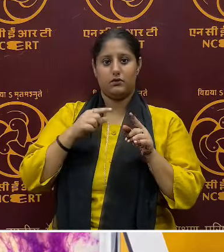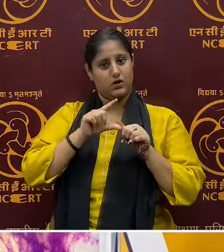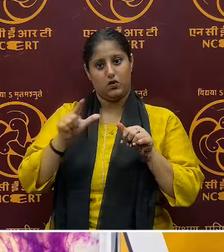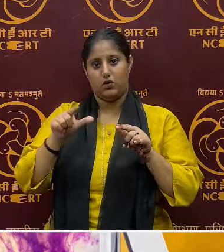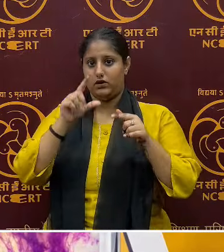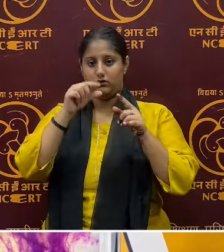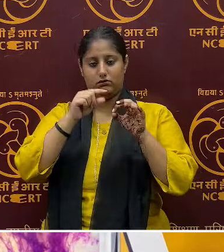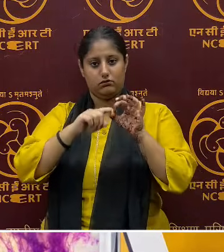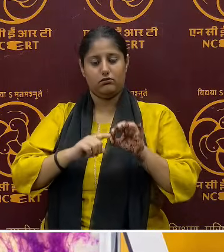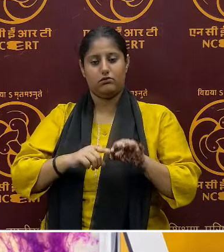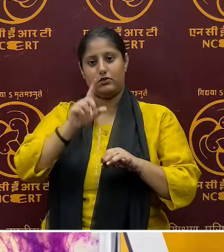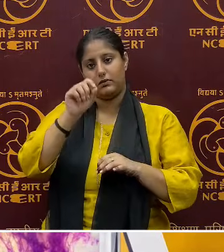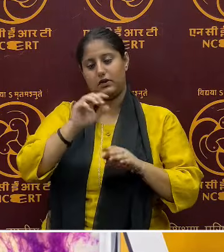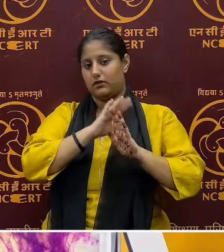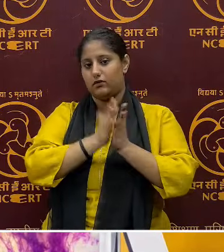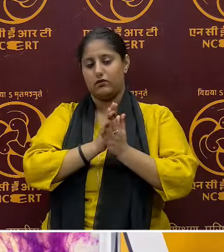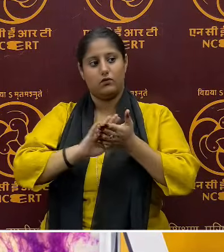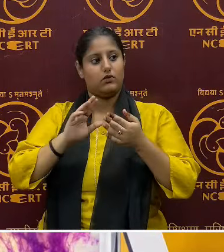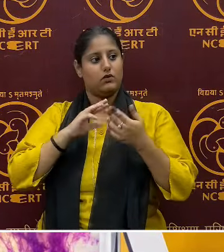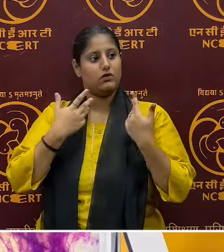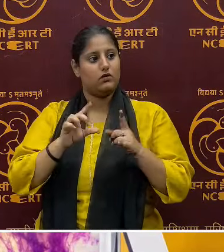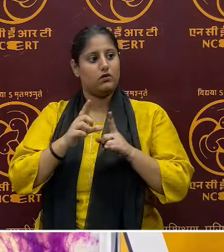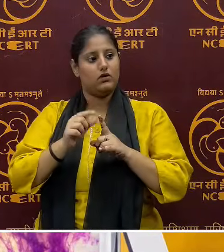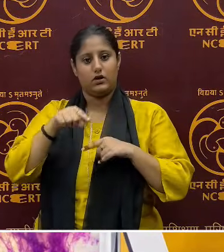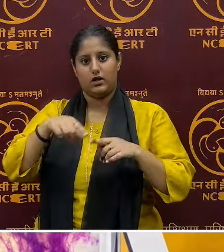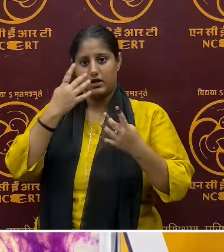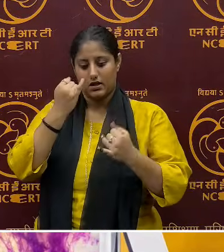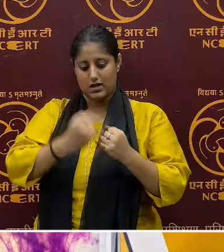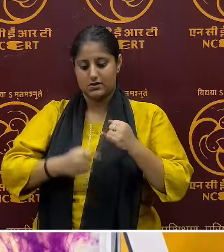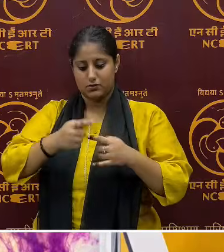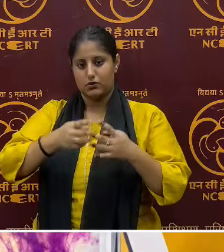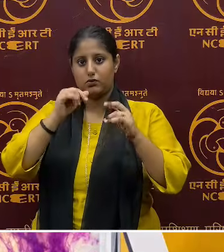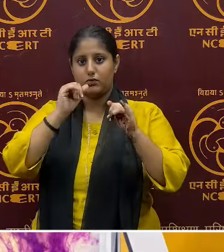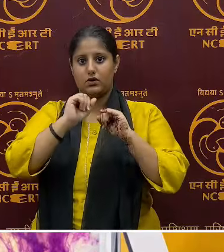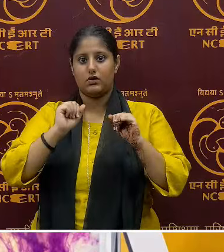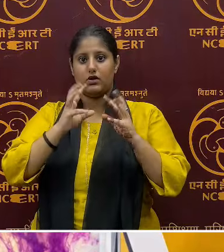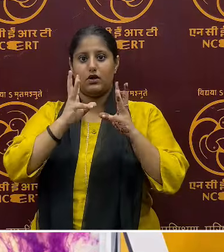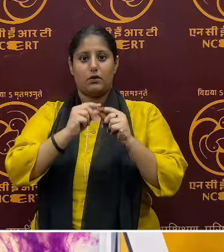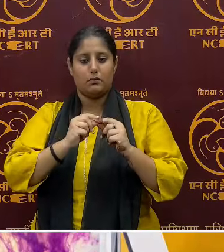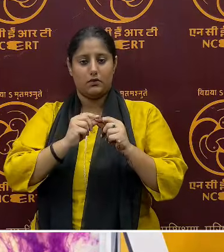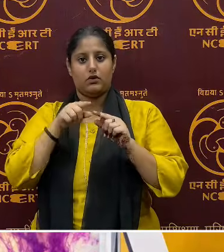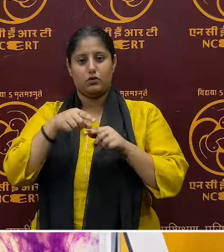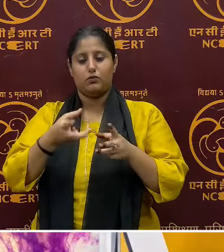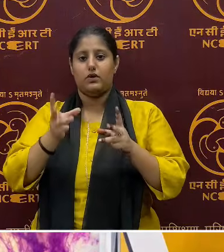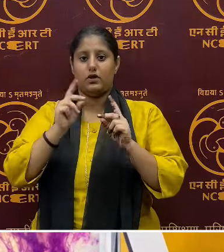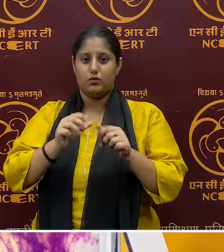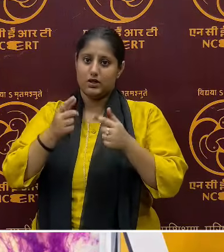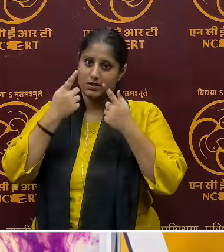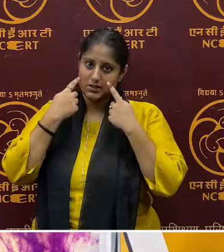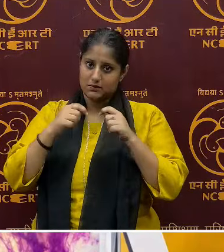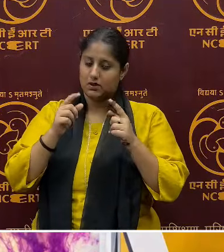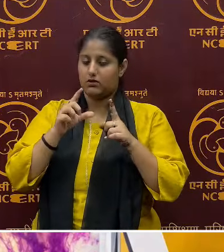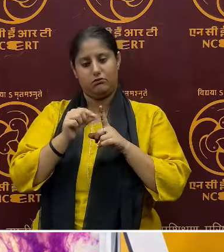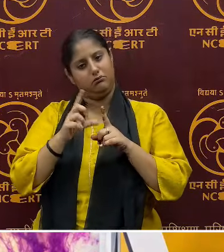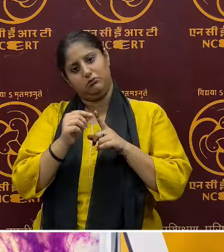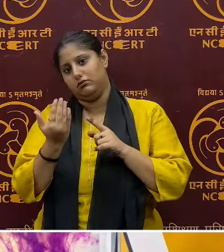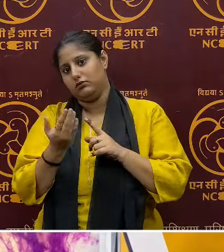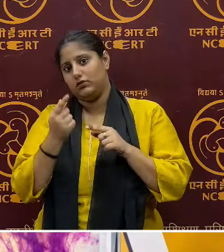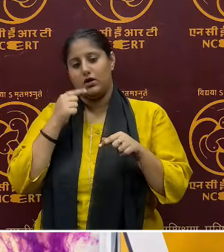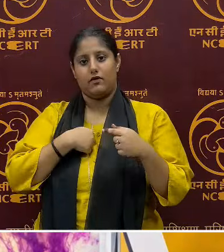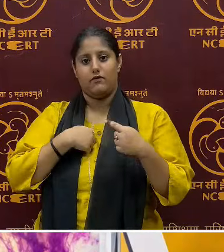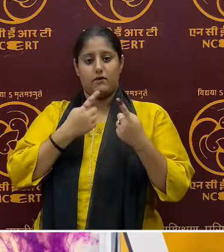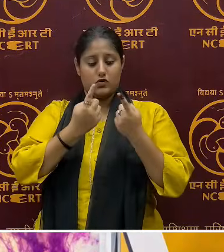10 questions. In the last you will get score also. If you want to retry, you can retry at any step. If you want to check